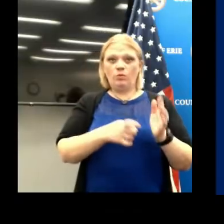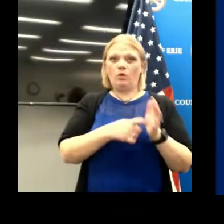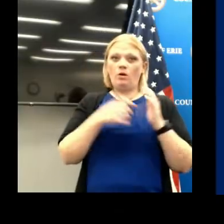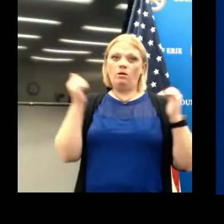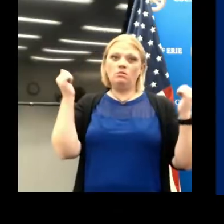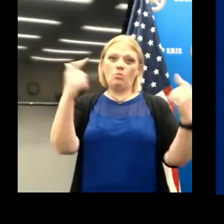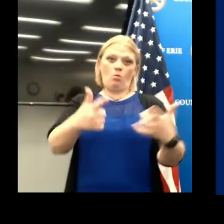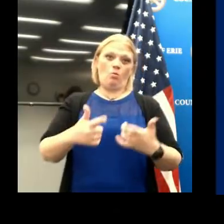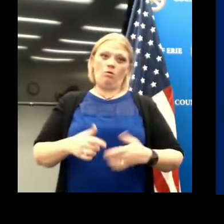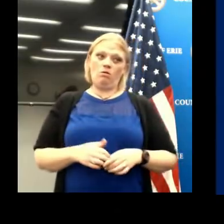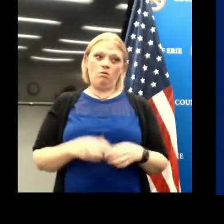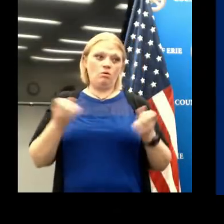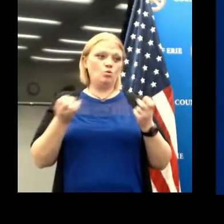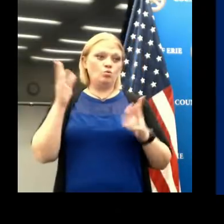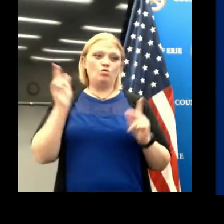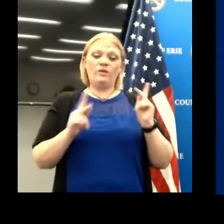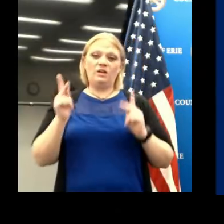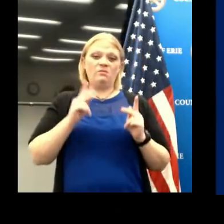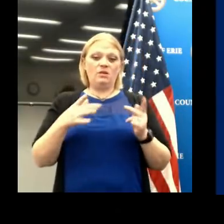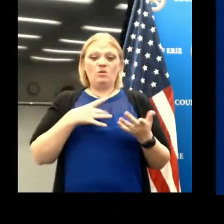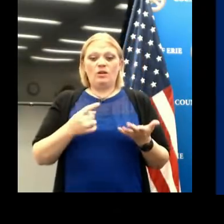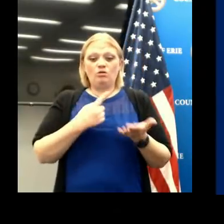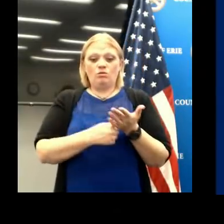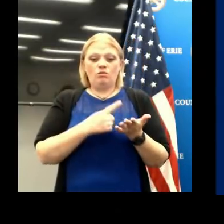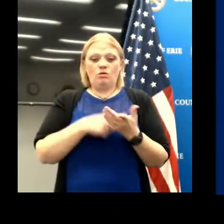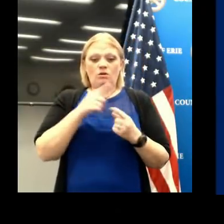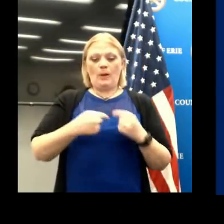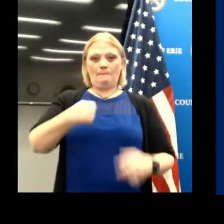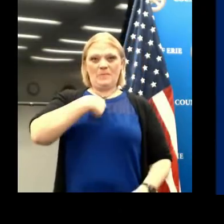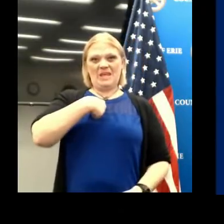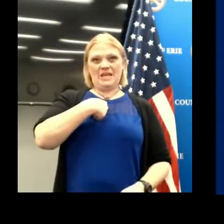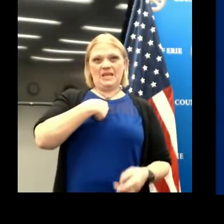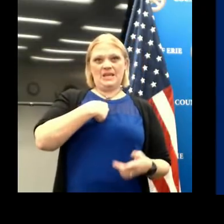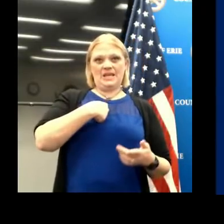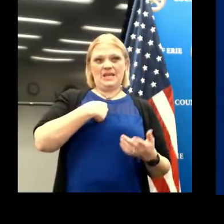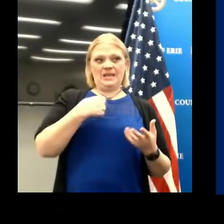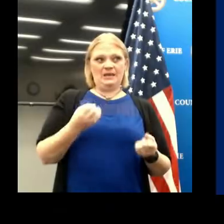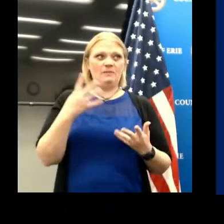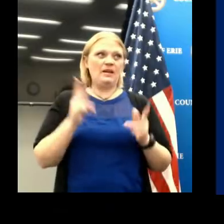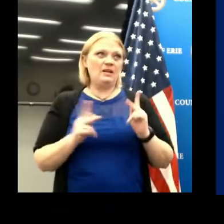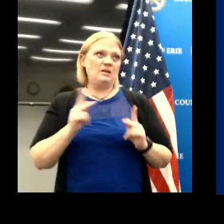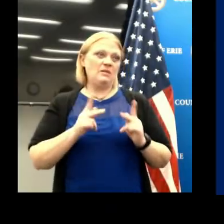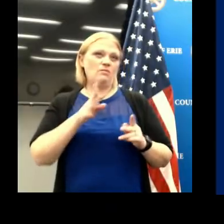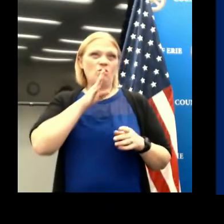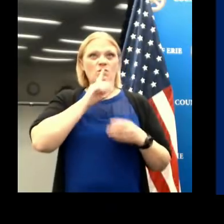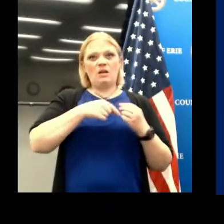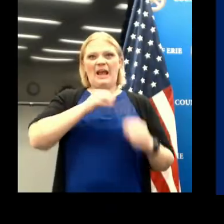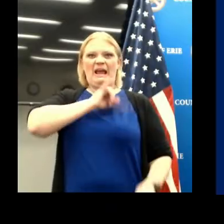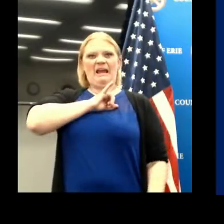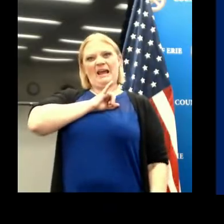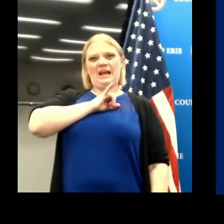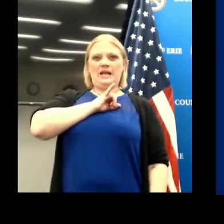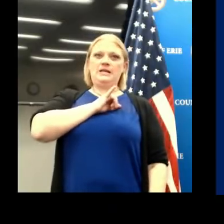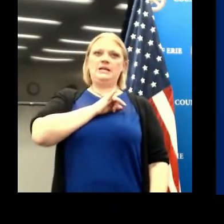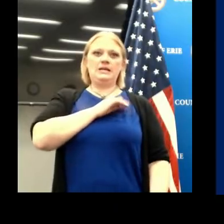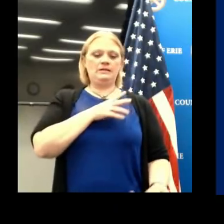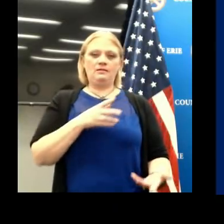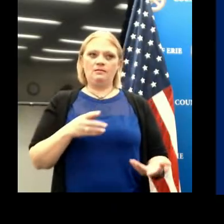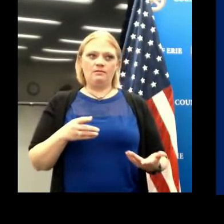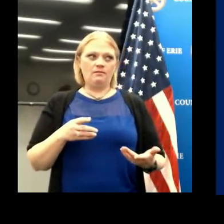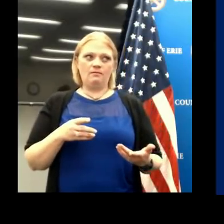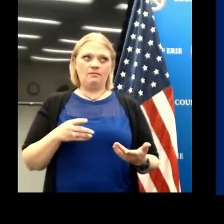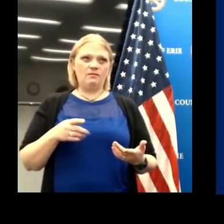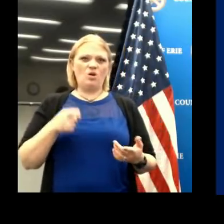us. Too many people like to talk about me. Too many people like to talk about I. You're infringing on